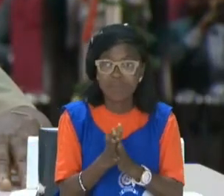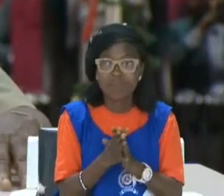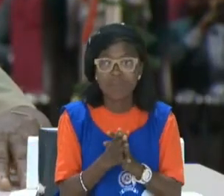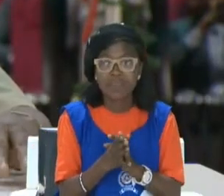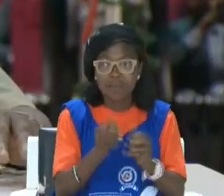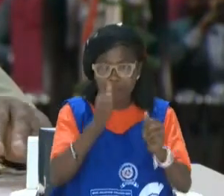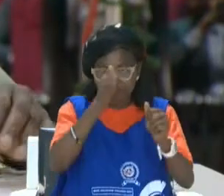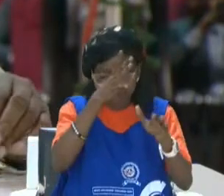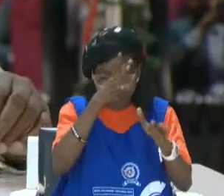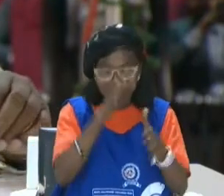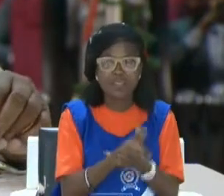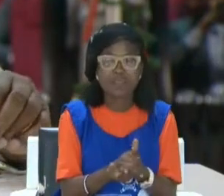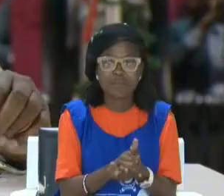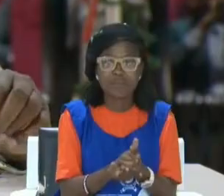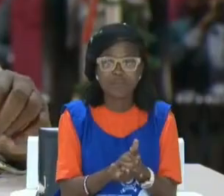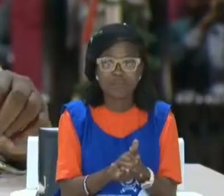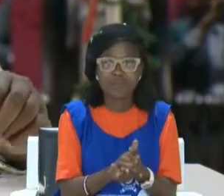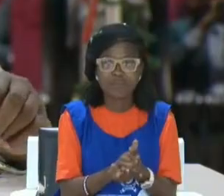Father,